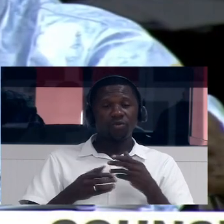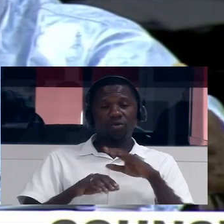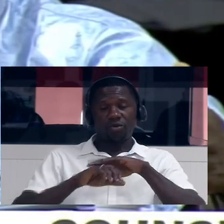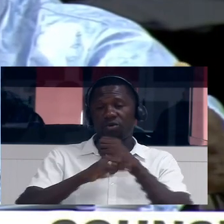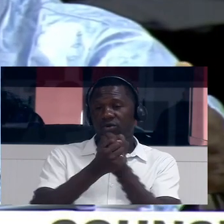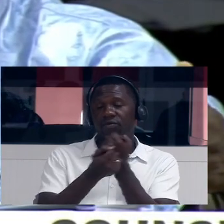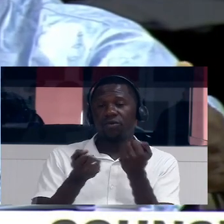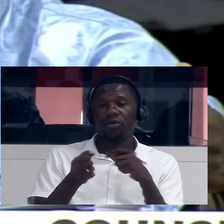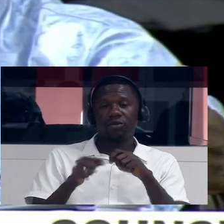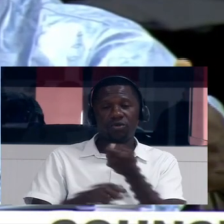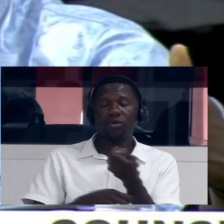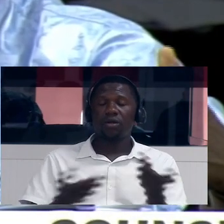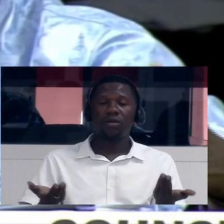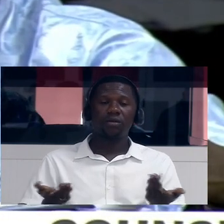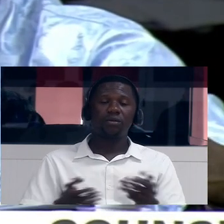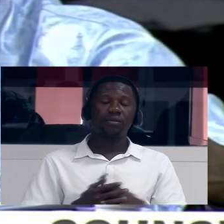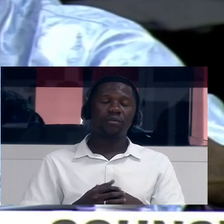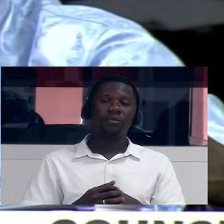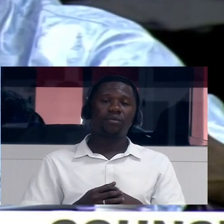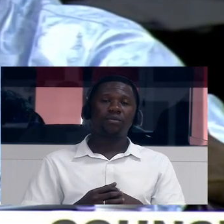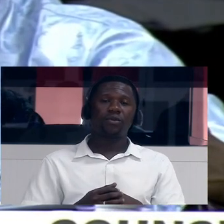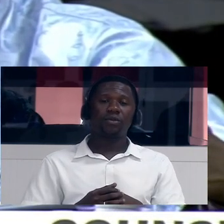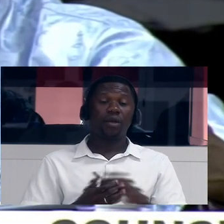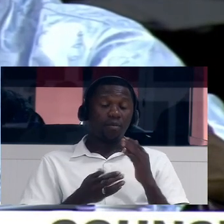before this case was concluded,